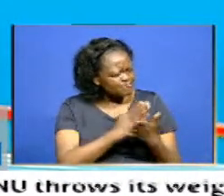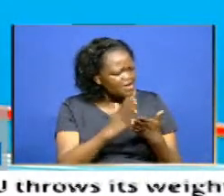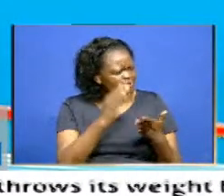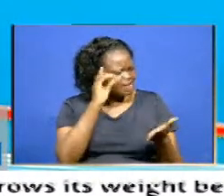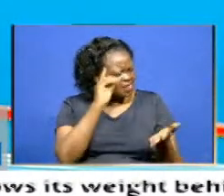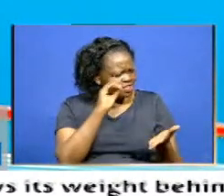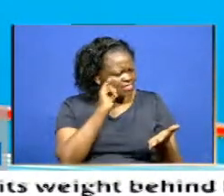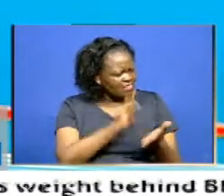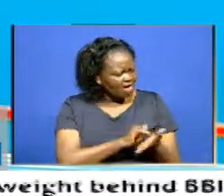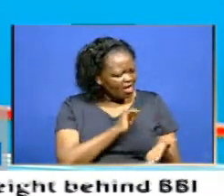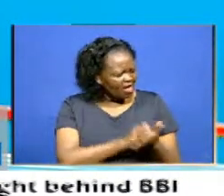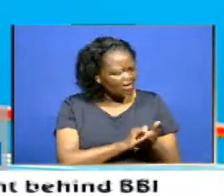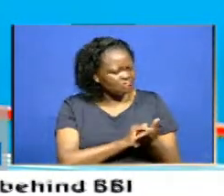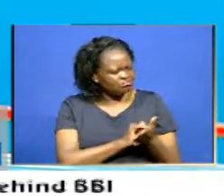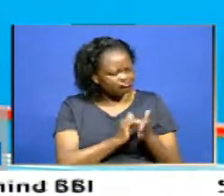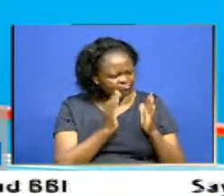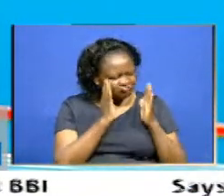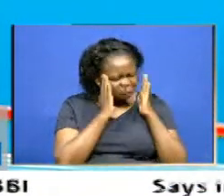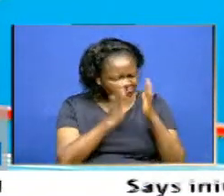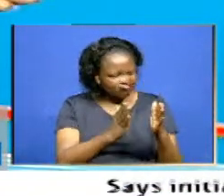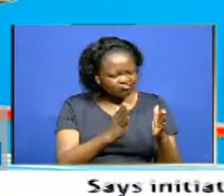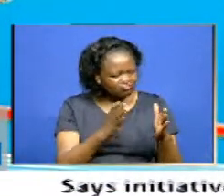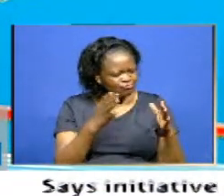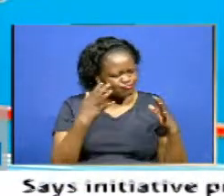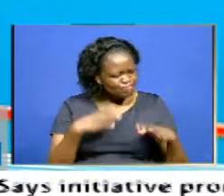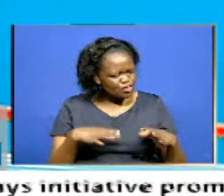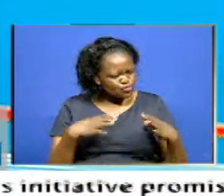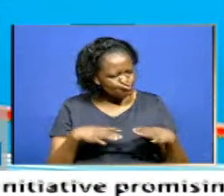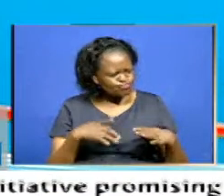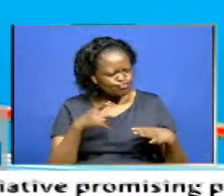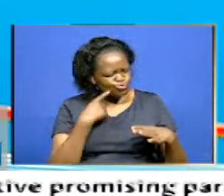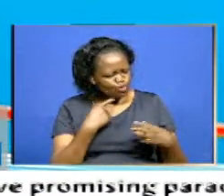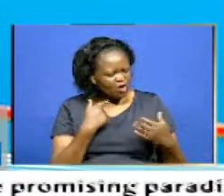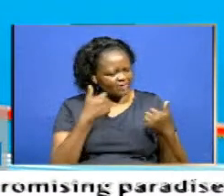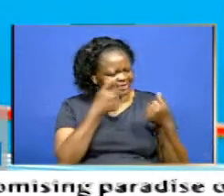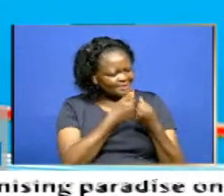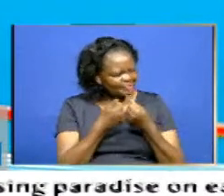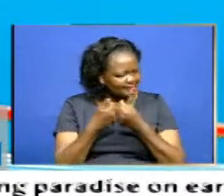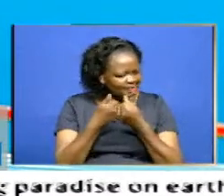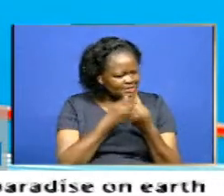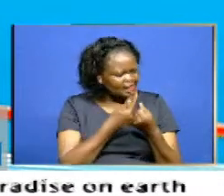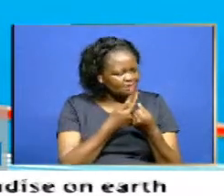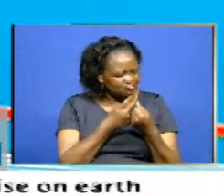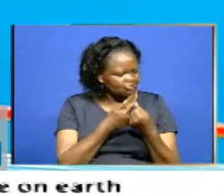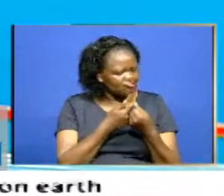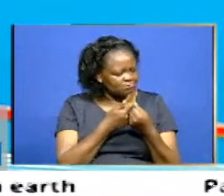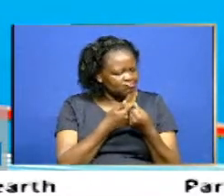into people who are going through this kind of challenges, with the whole PES.